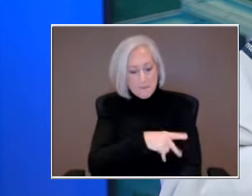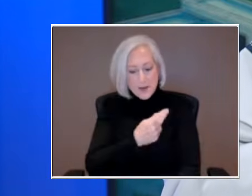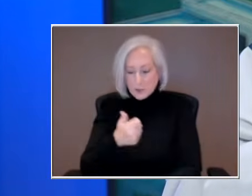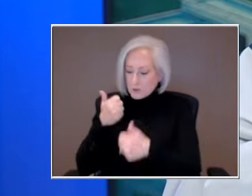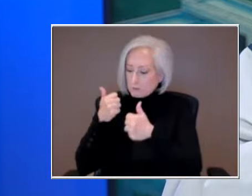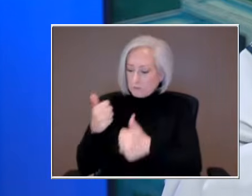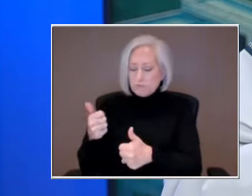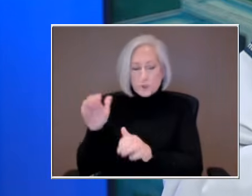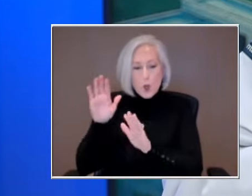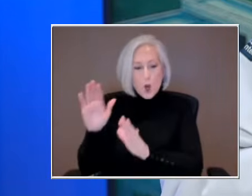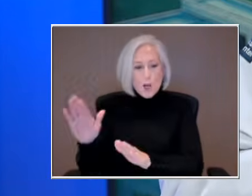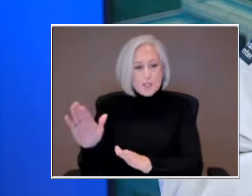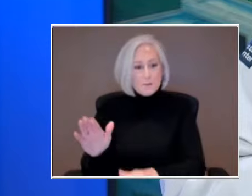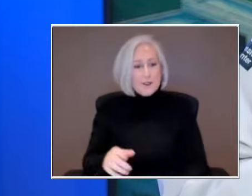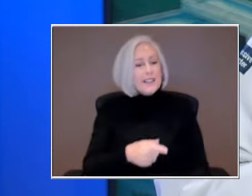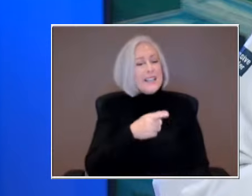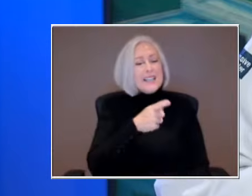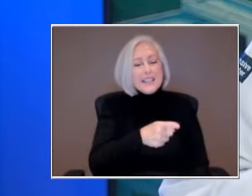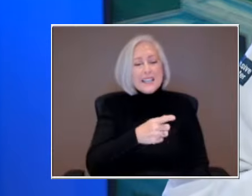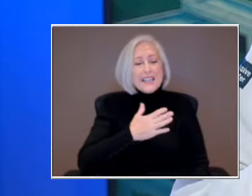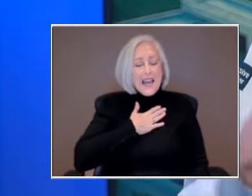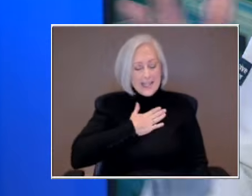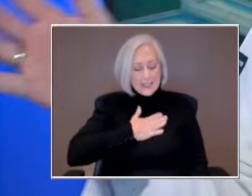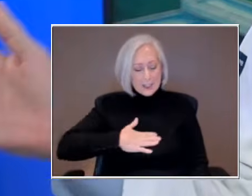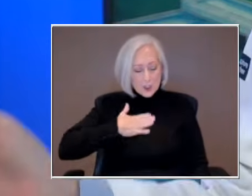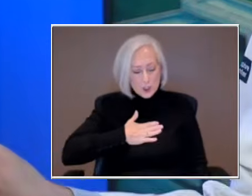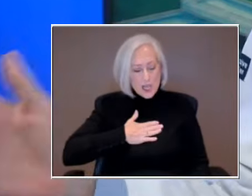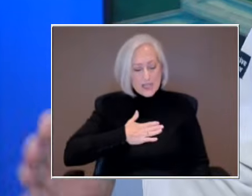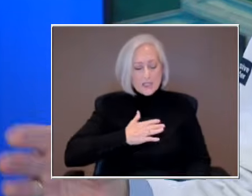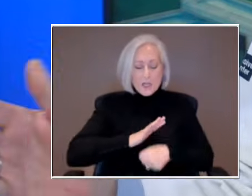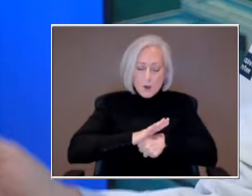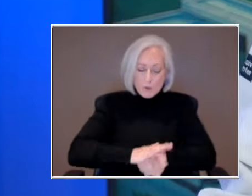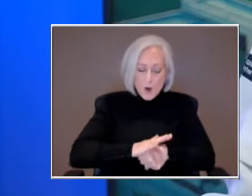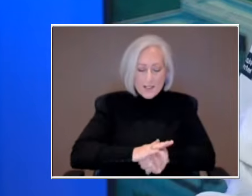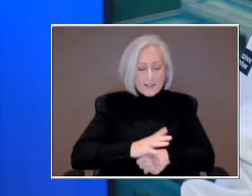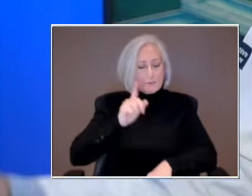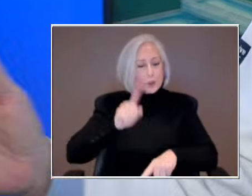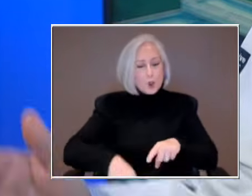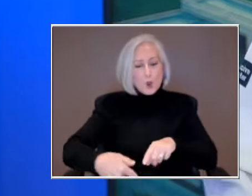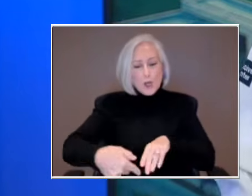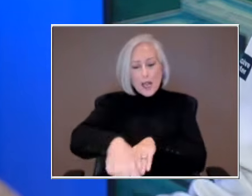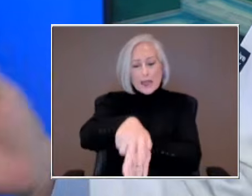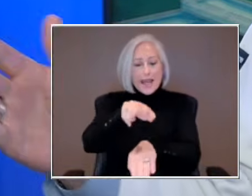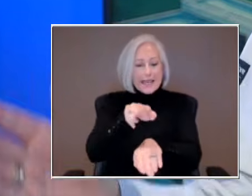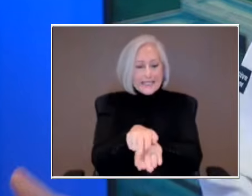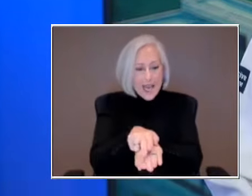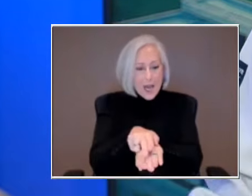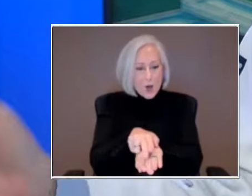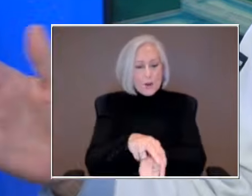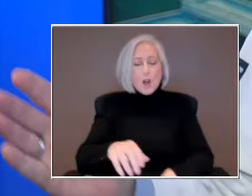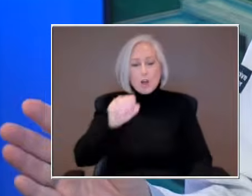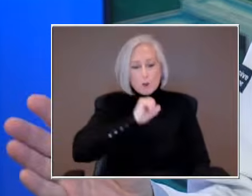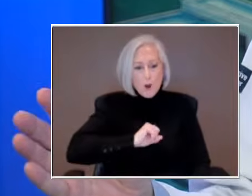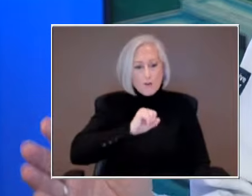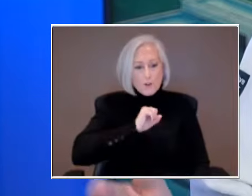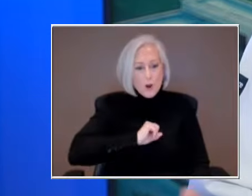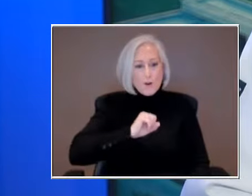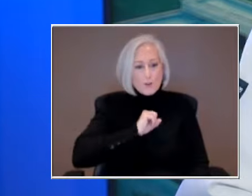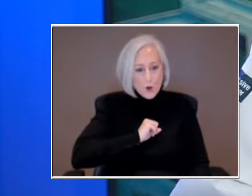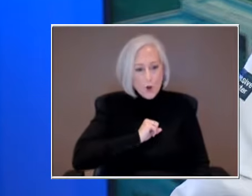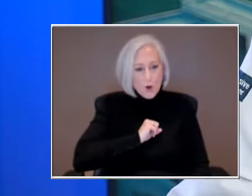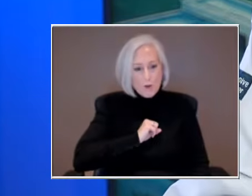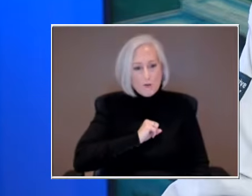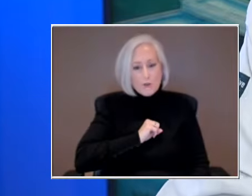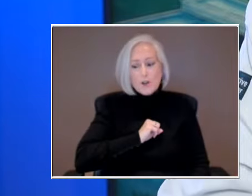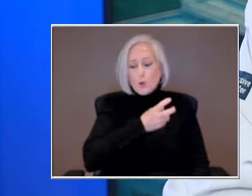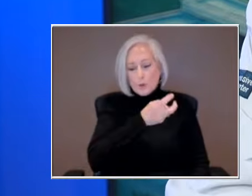could hardly lie flat, was coughing nonstop. Put him on the pills and he was improving. Quickly, he started to improve.